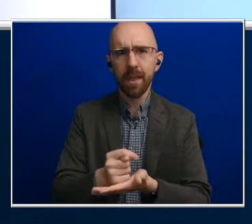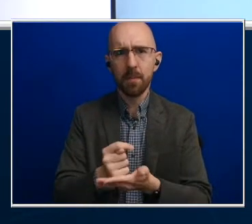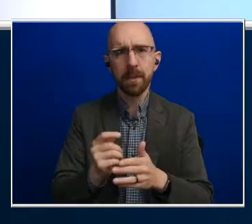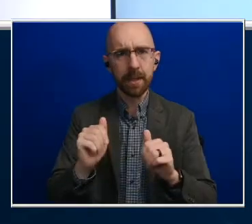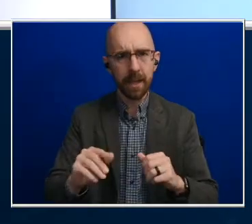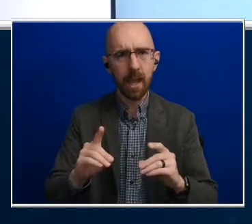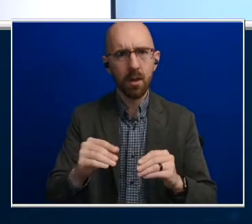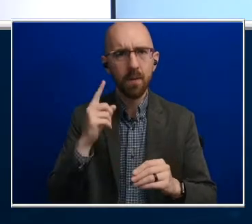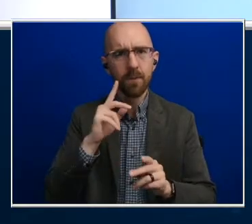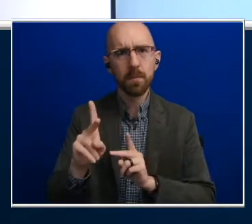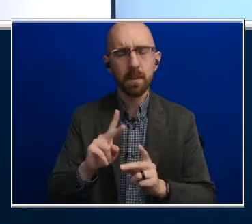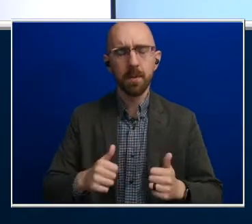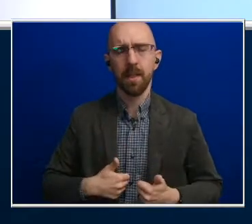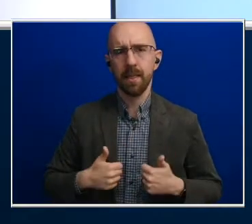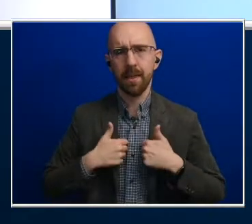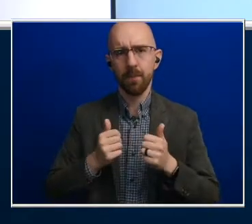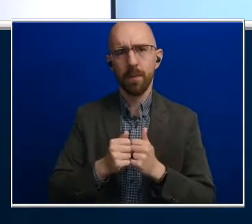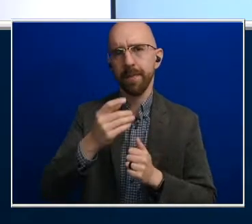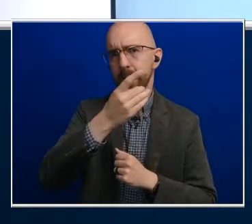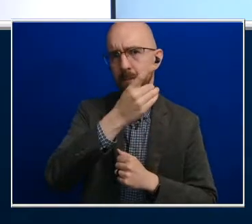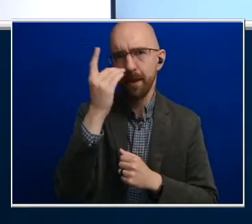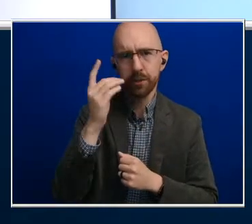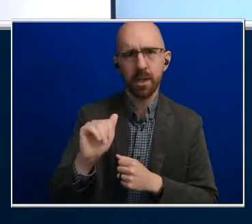with dementia and Alzheimer's.